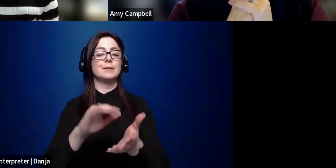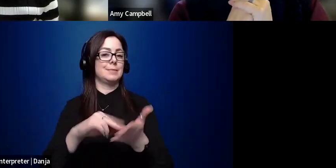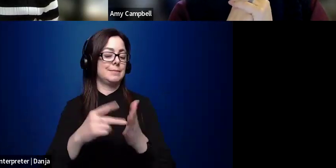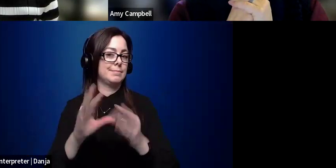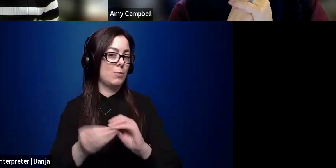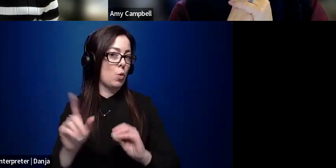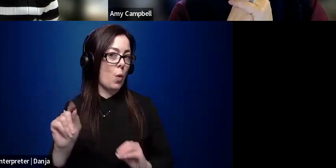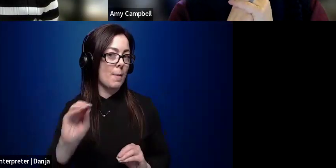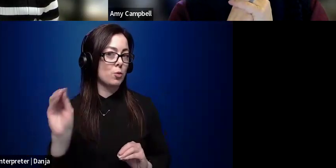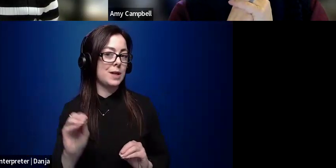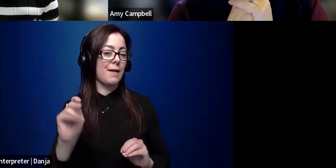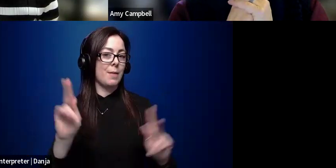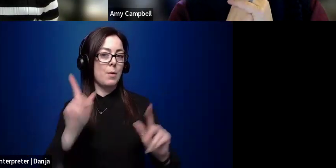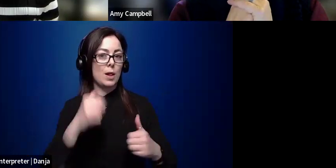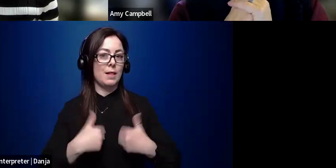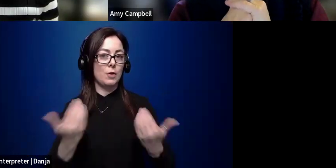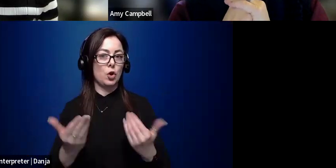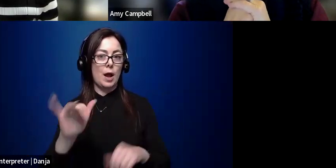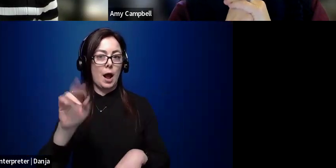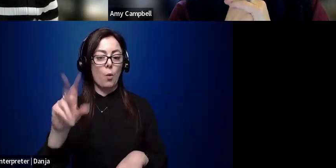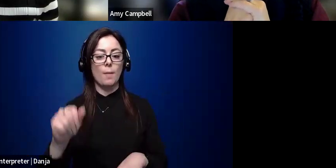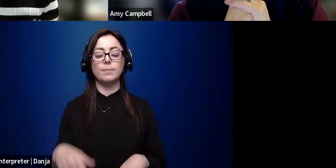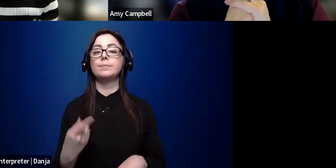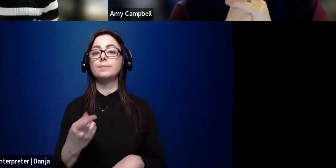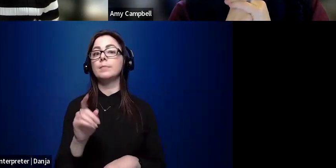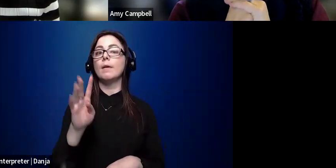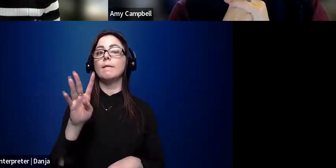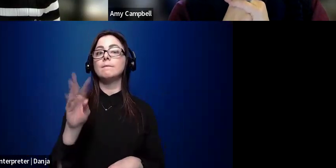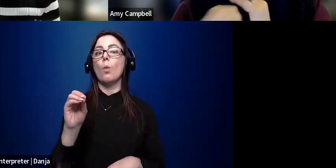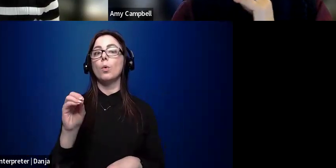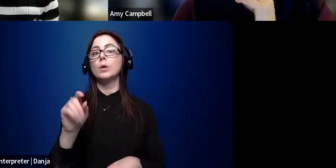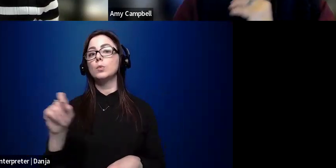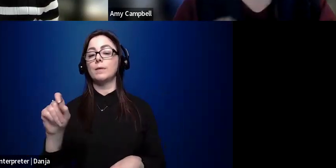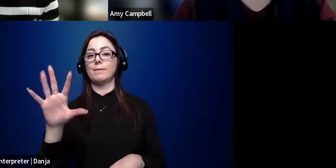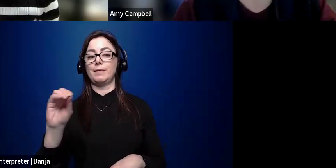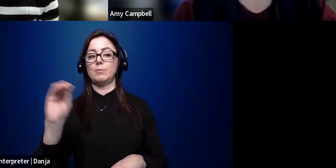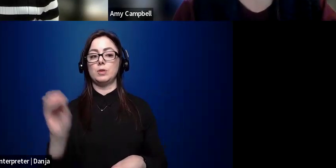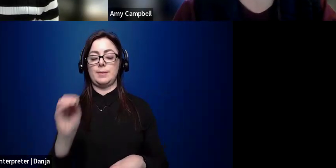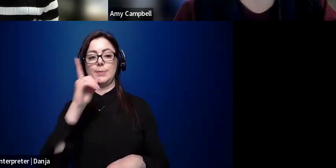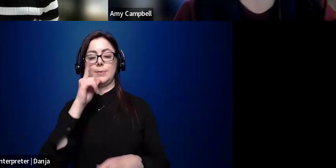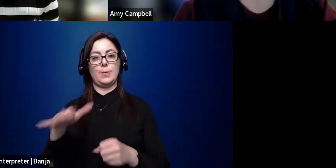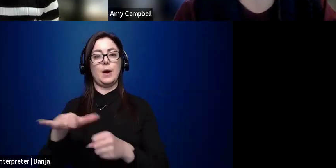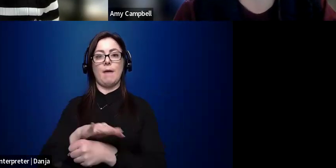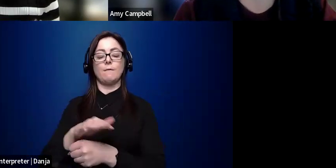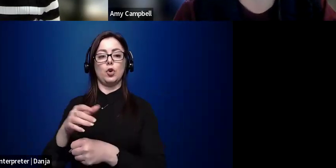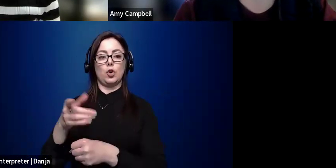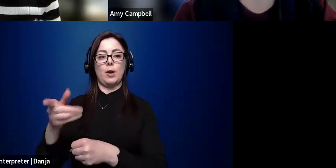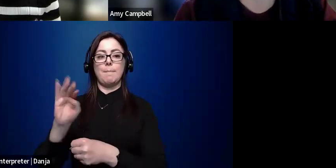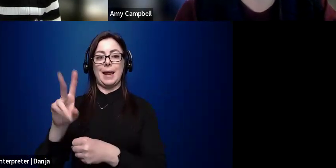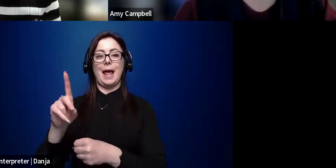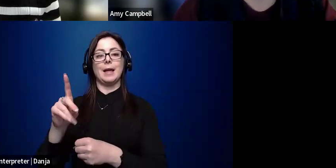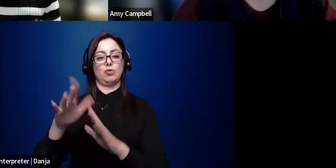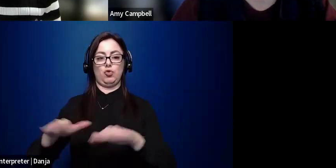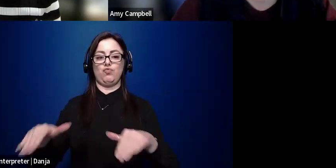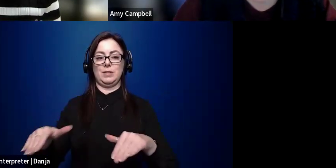40% of who is covered by Medicaid, actually between 40 and 50%, are children. And so that's why it's the top of this list. But